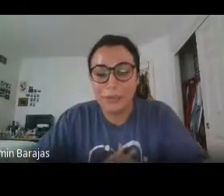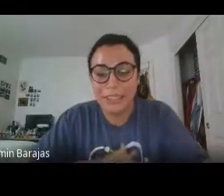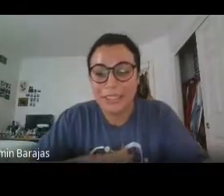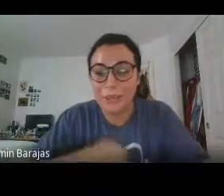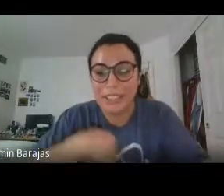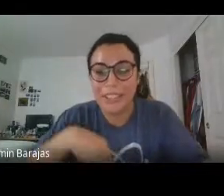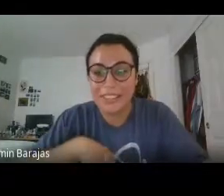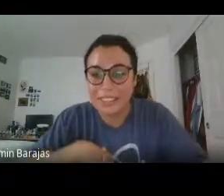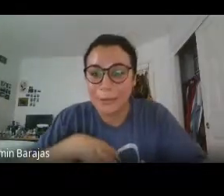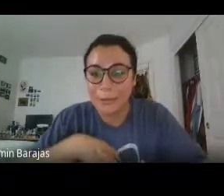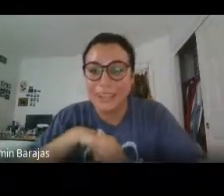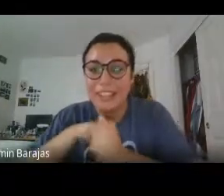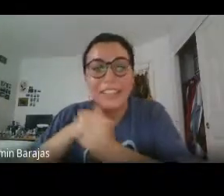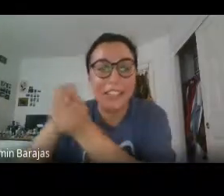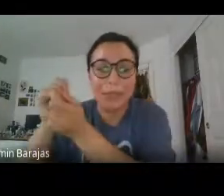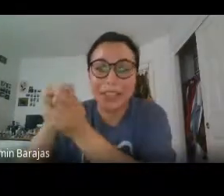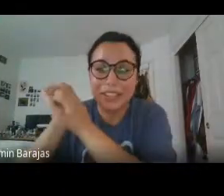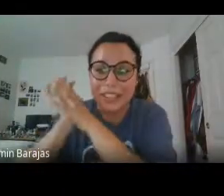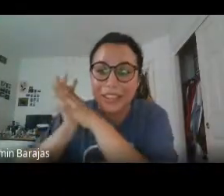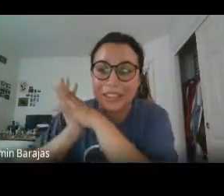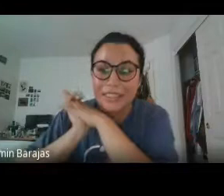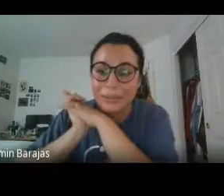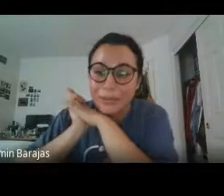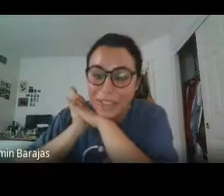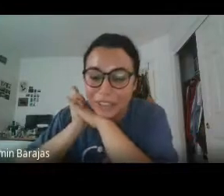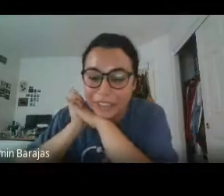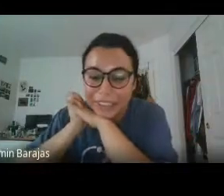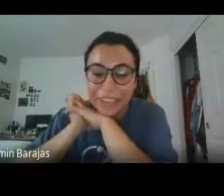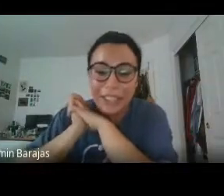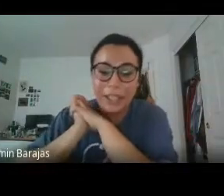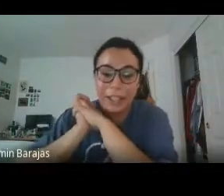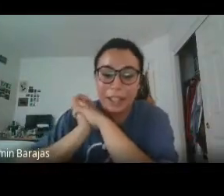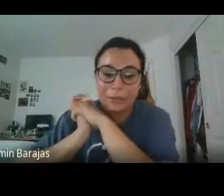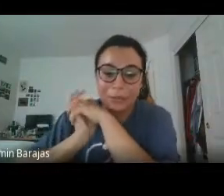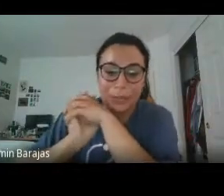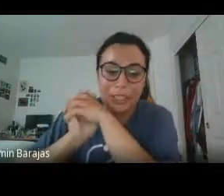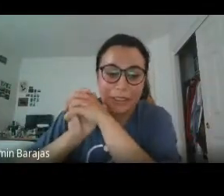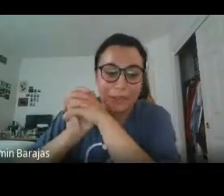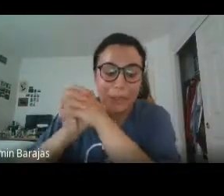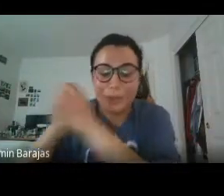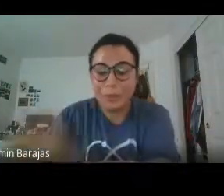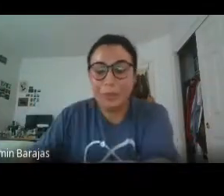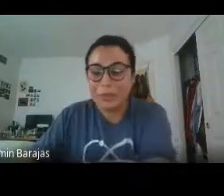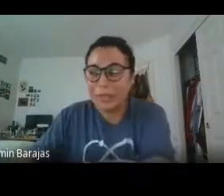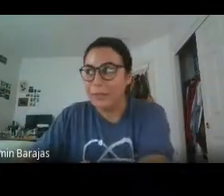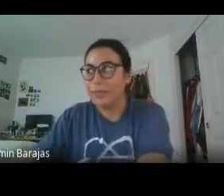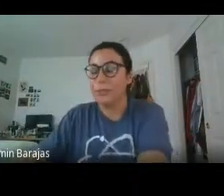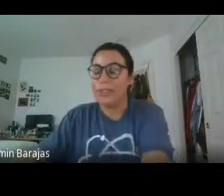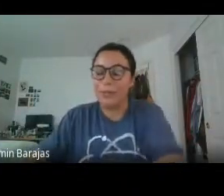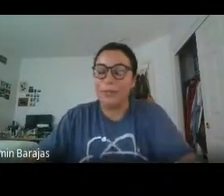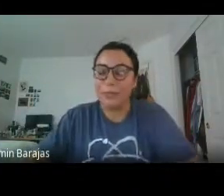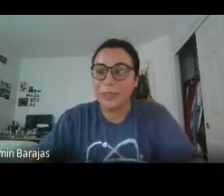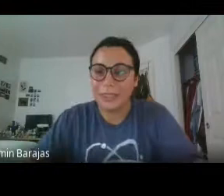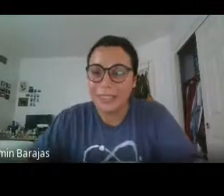general board meetings or by interacting with our Instagram page that Christina mentioned earlier. We always post